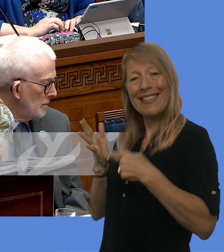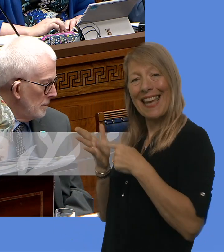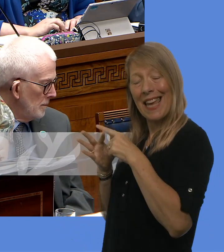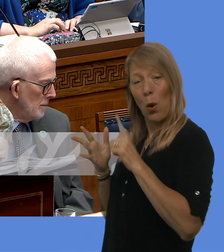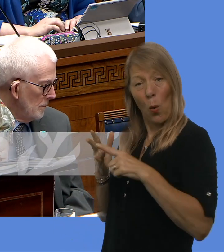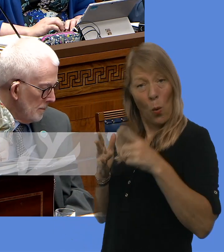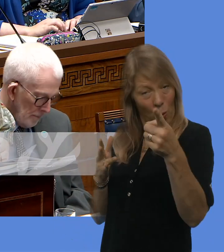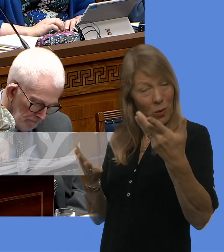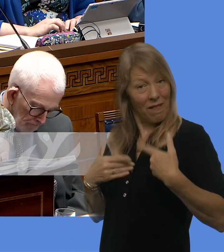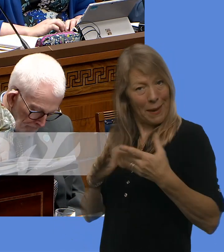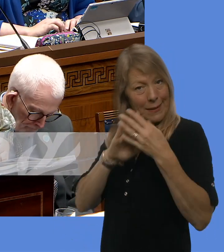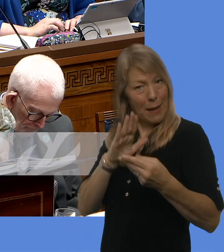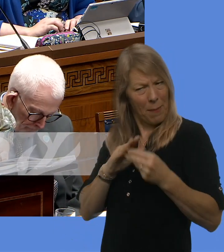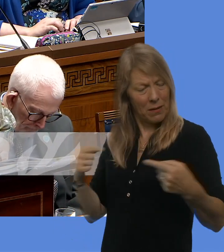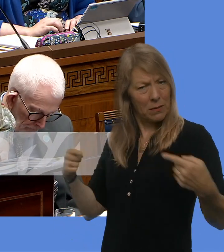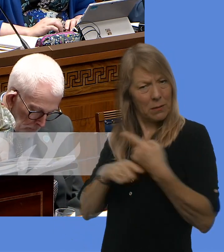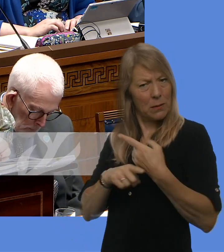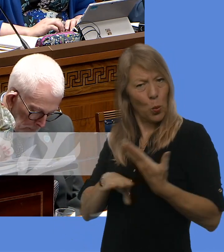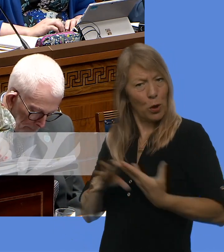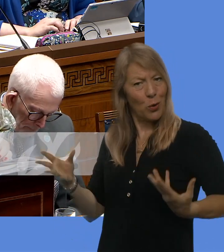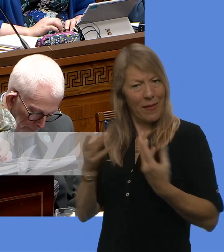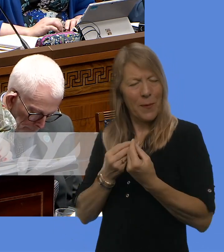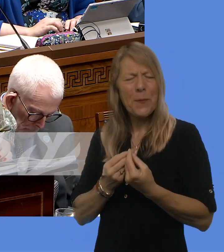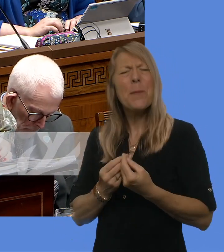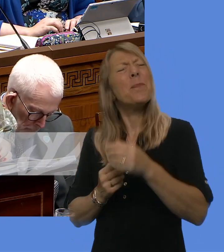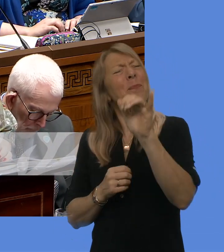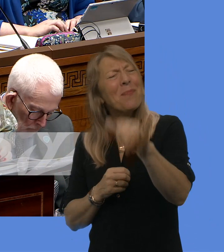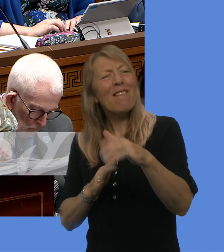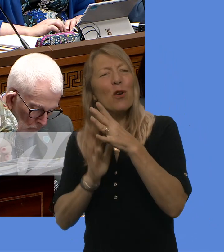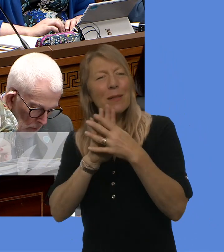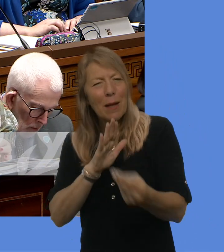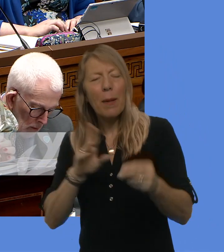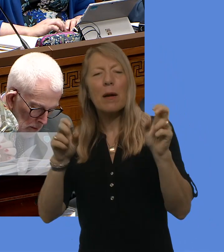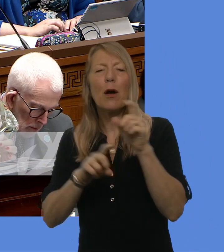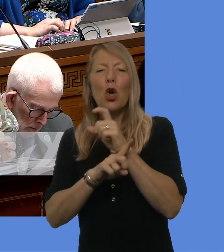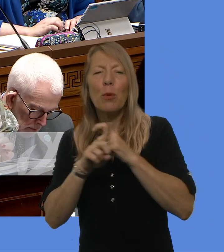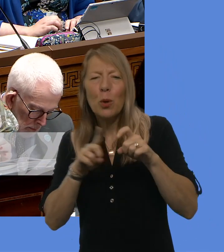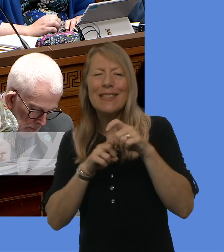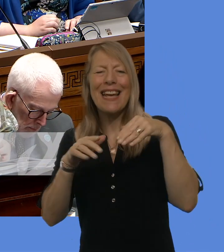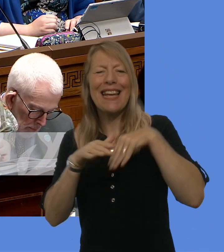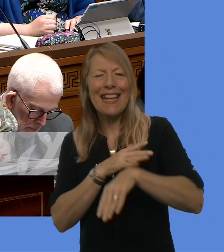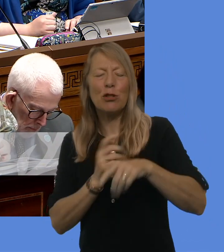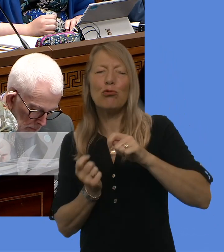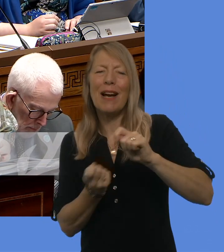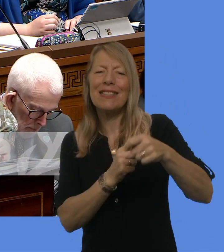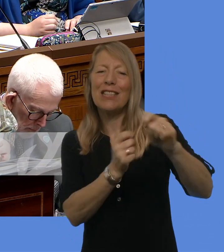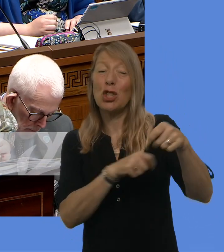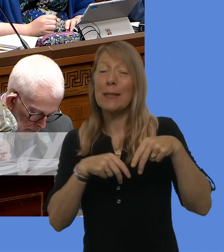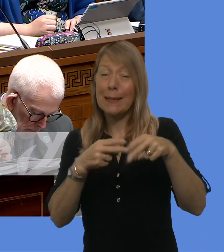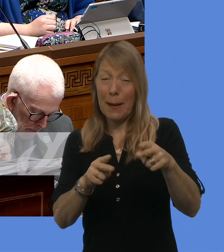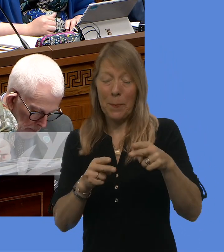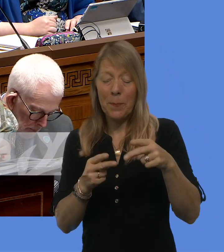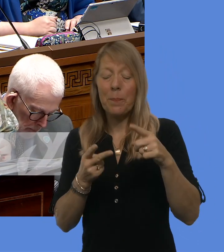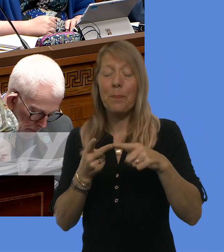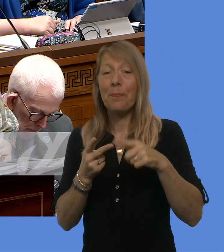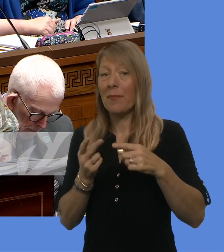for example, the Communities in Transition scheme. There are a number of areas where we work with TEO, but also we work with the Department for